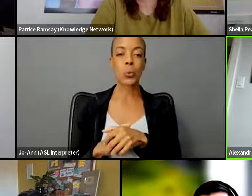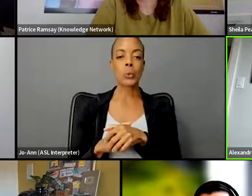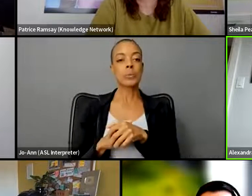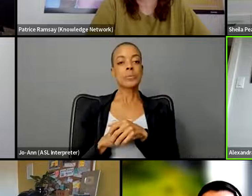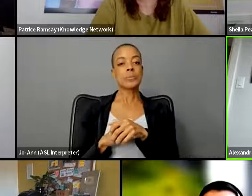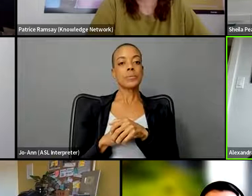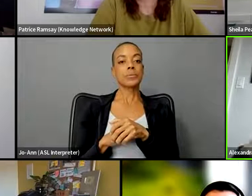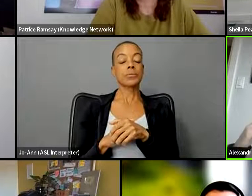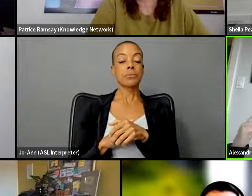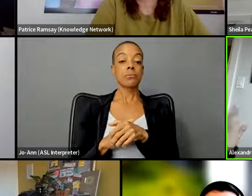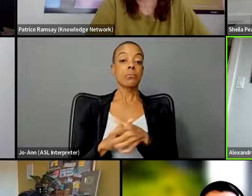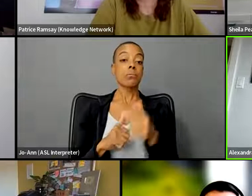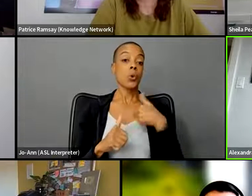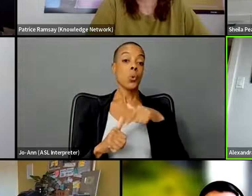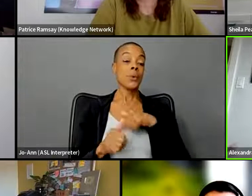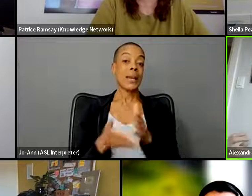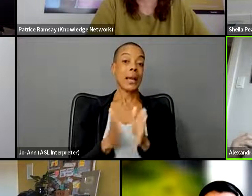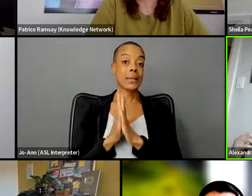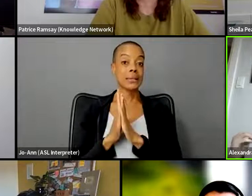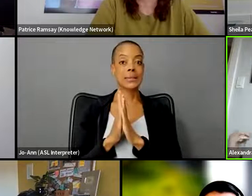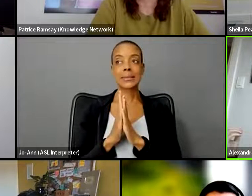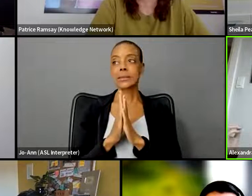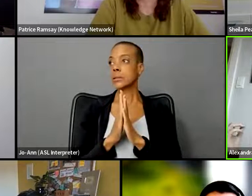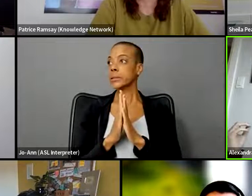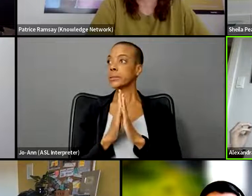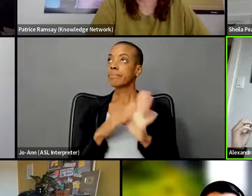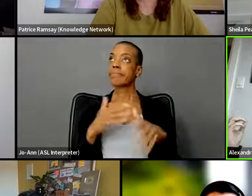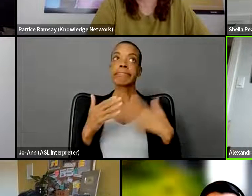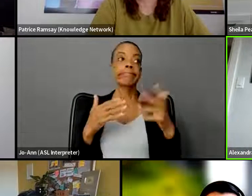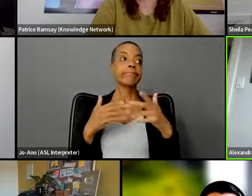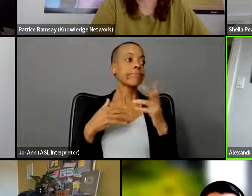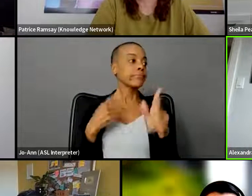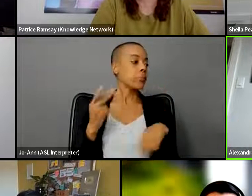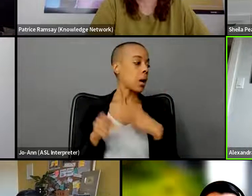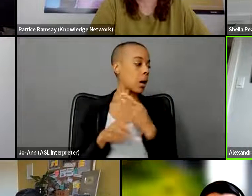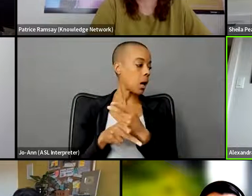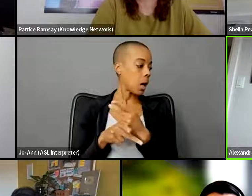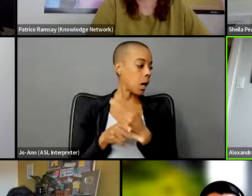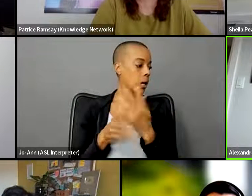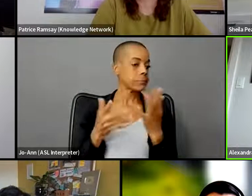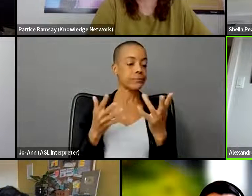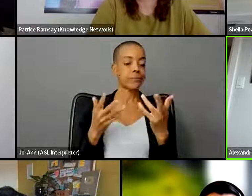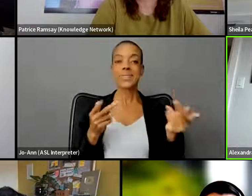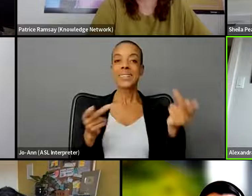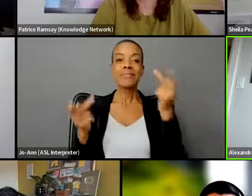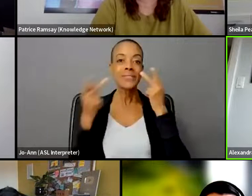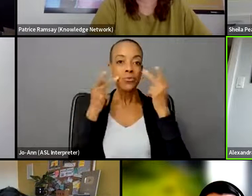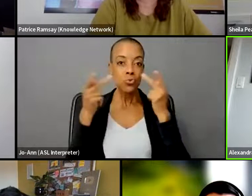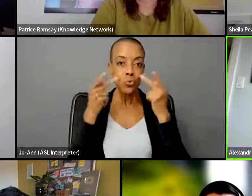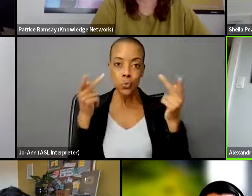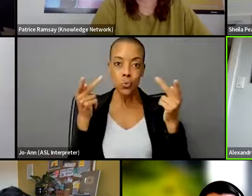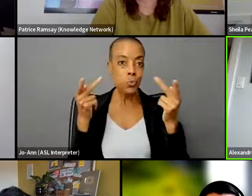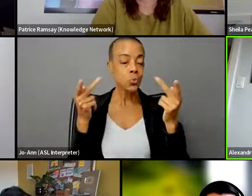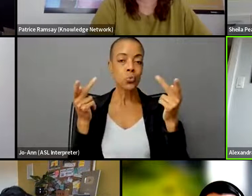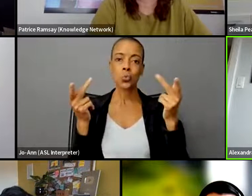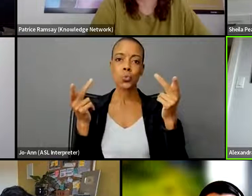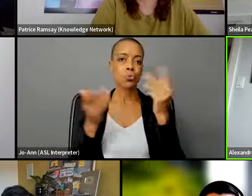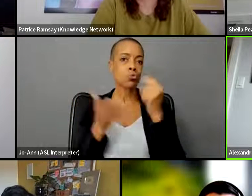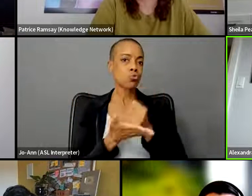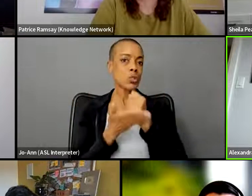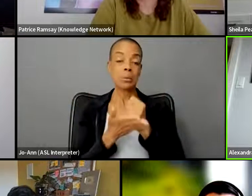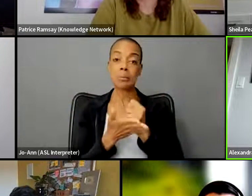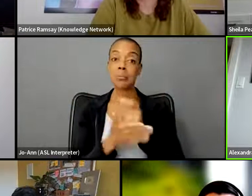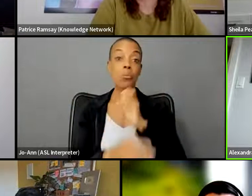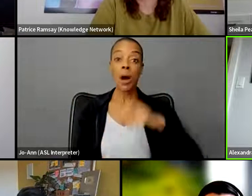We will often ask for, yes, some kind of visual treatment. It doesn't have to be elaborate, but we work in a